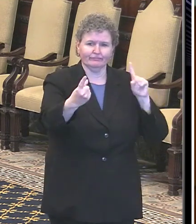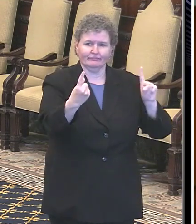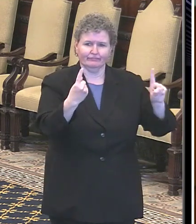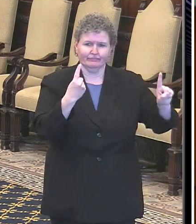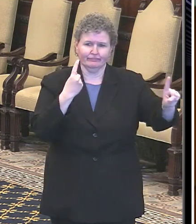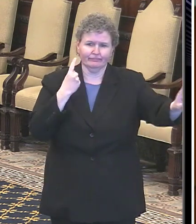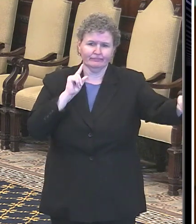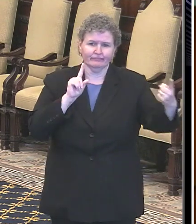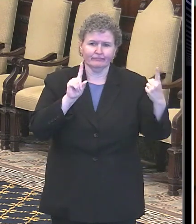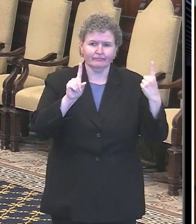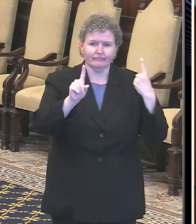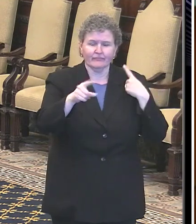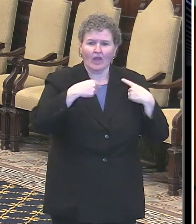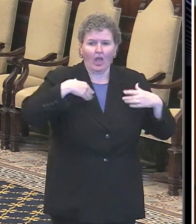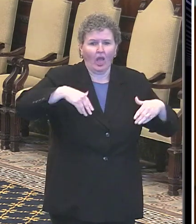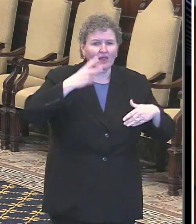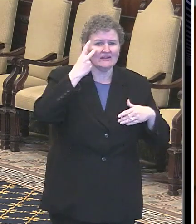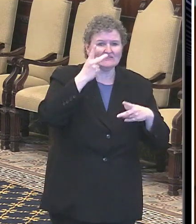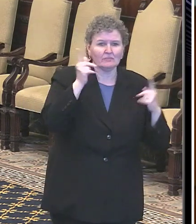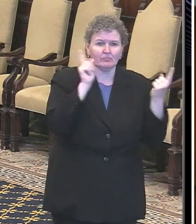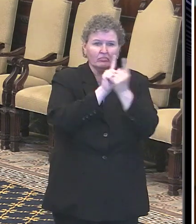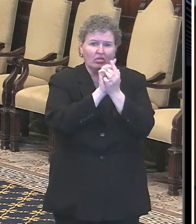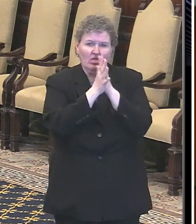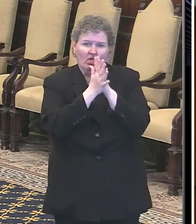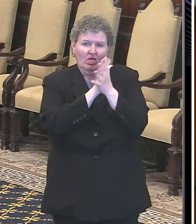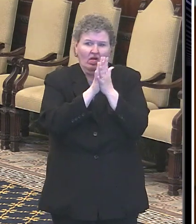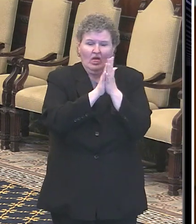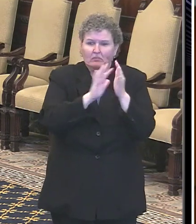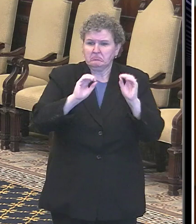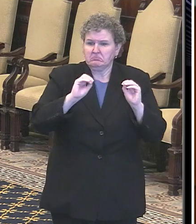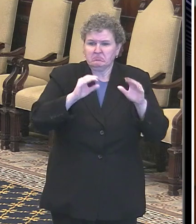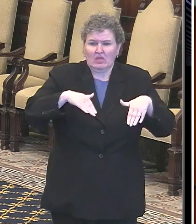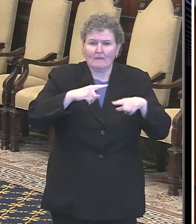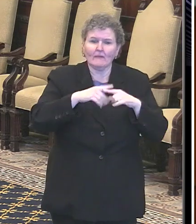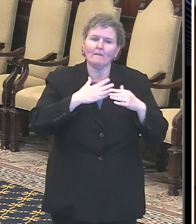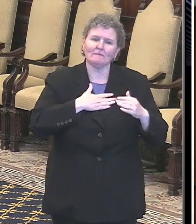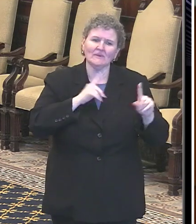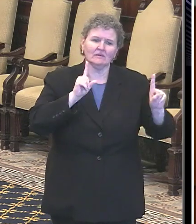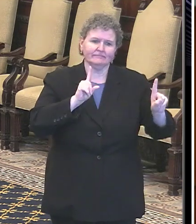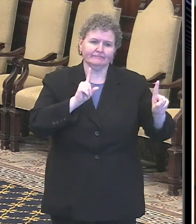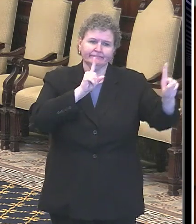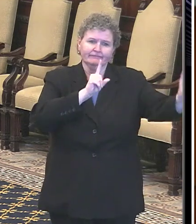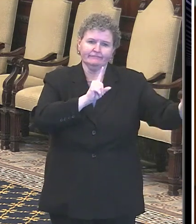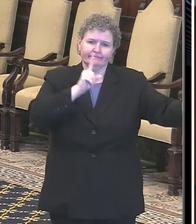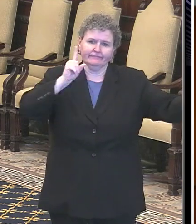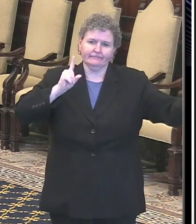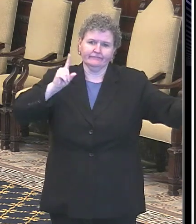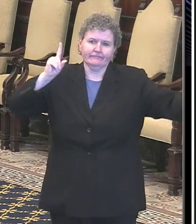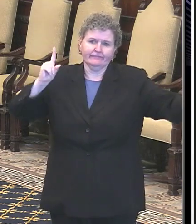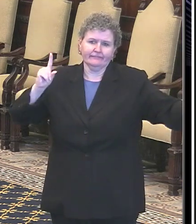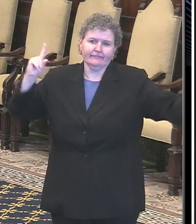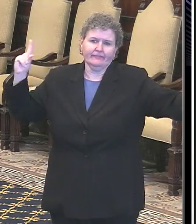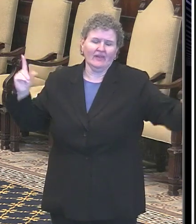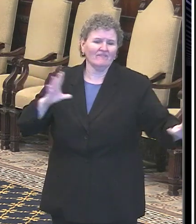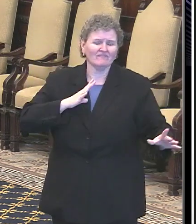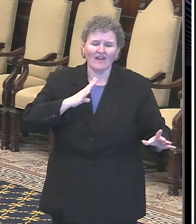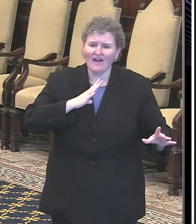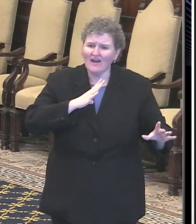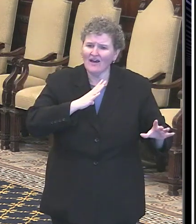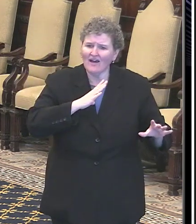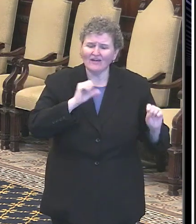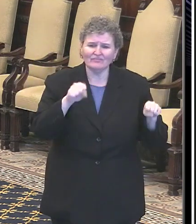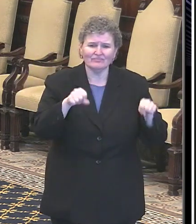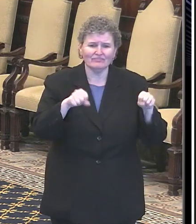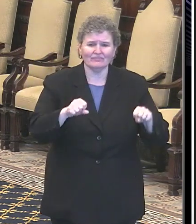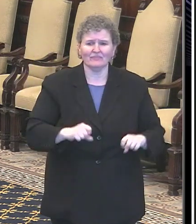close to each other on those trails. People should keep their distance, but if they're keeping their distance, I think that's okay. Great, thank you. And this